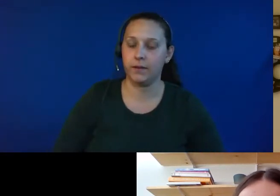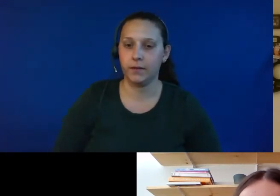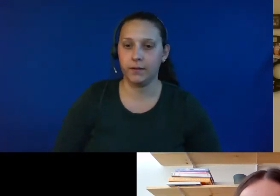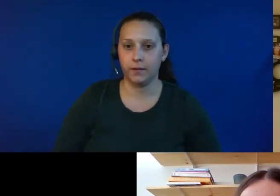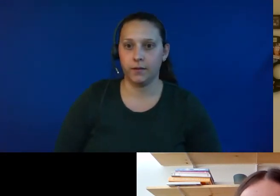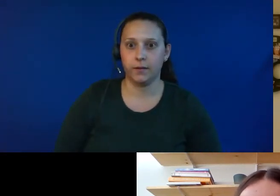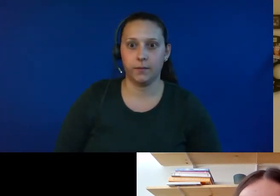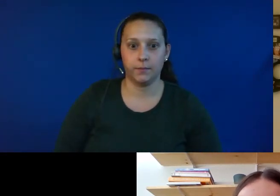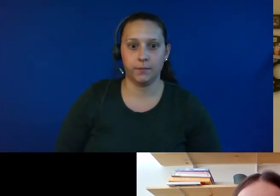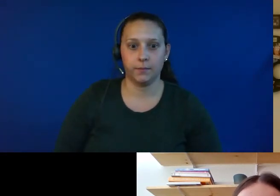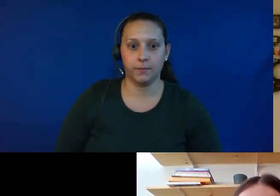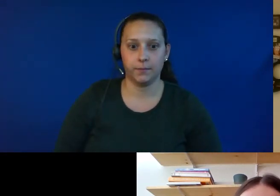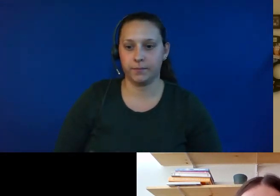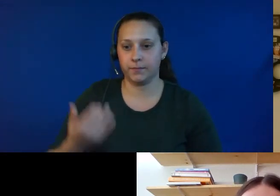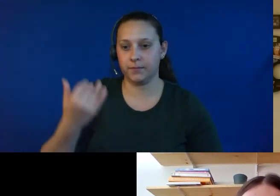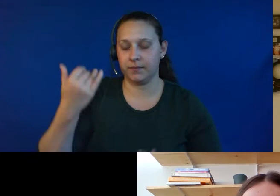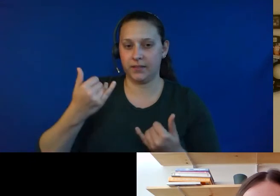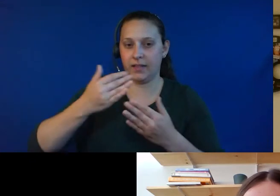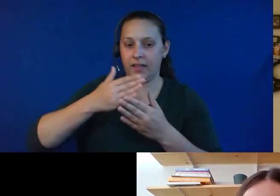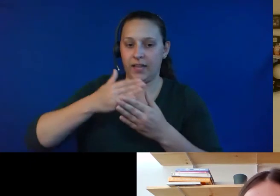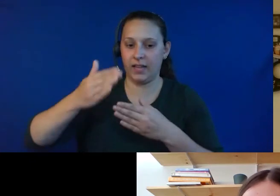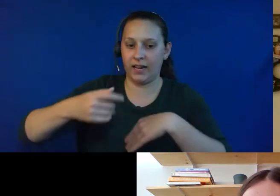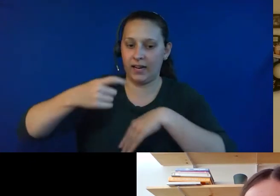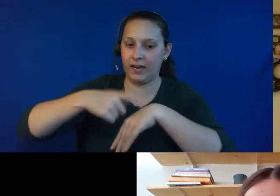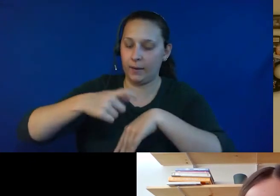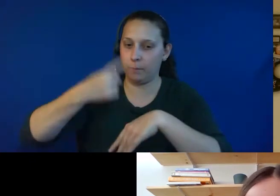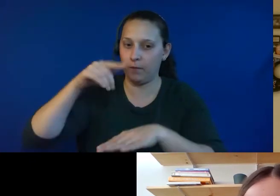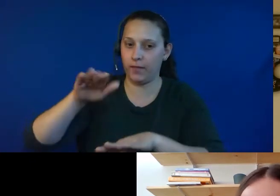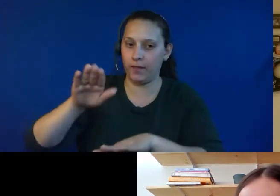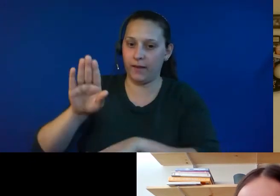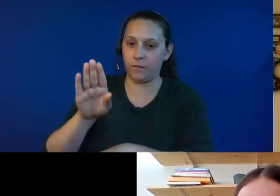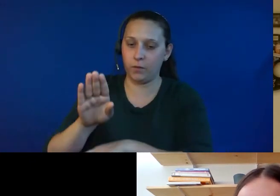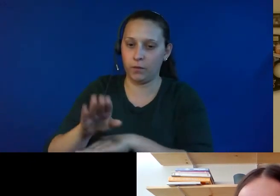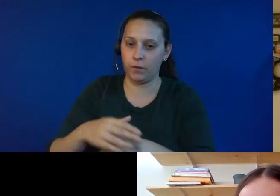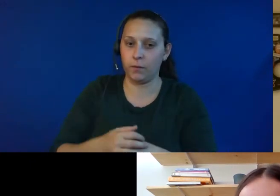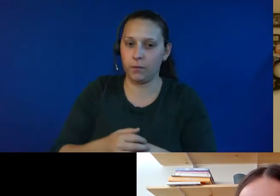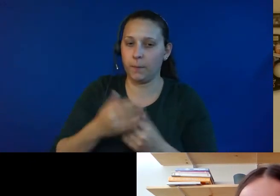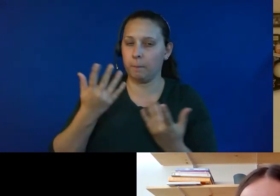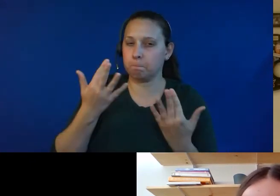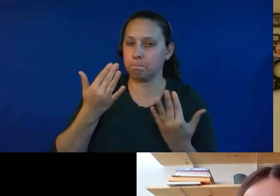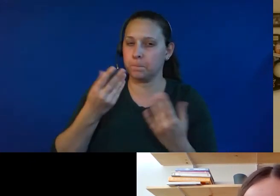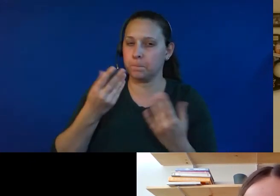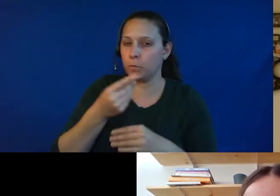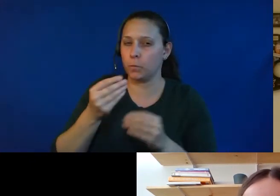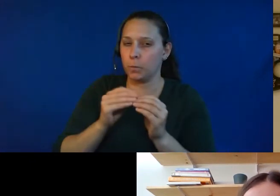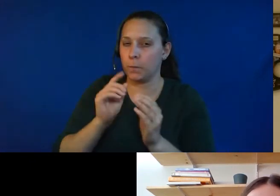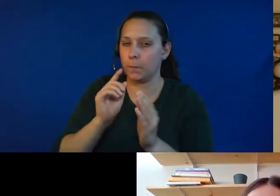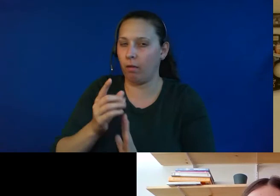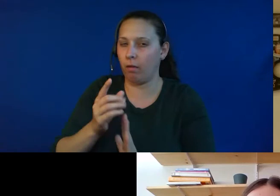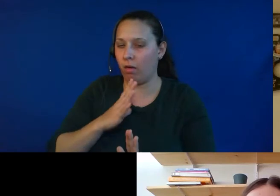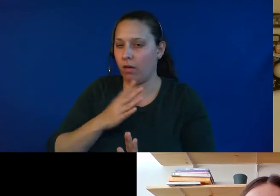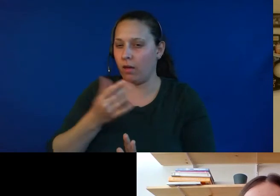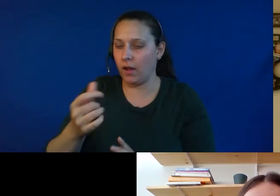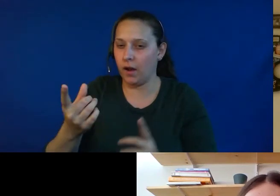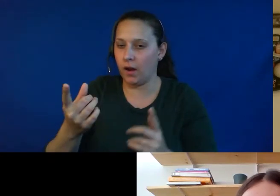We've arrived close to the end of our itinerary for this afternoon, but we'll hang on here for a couple more minutes in case you have any questions